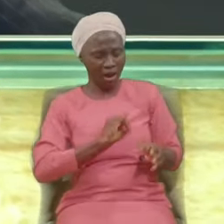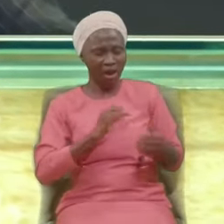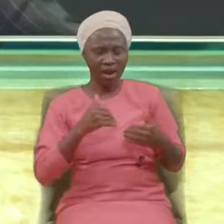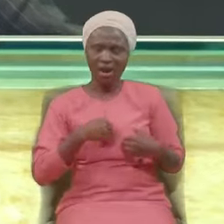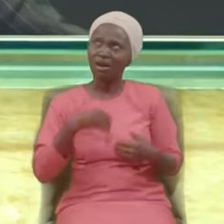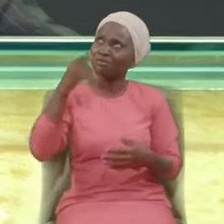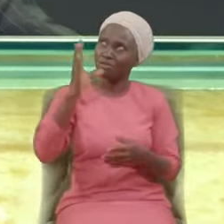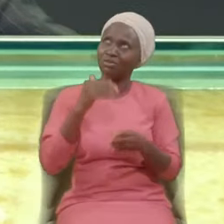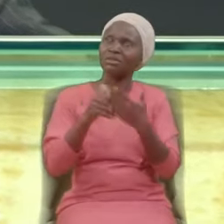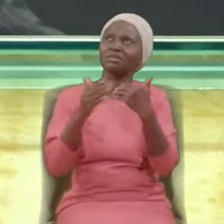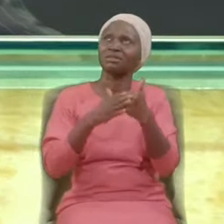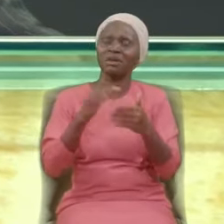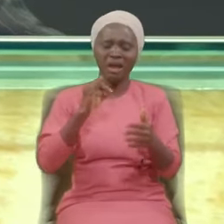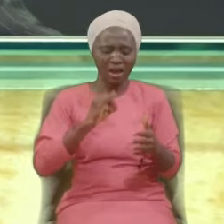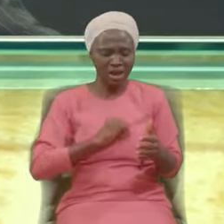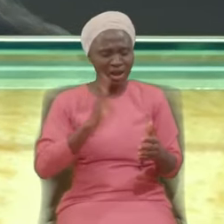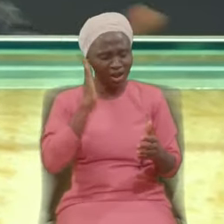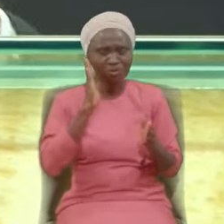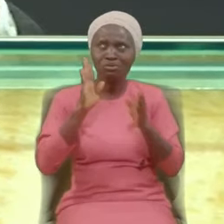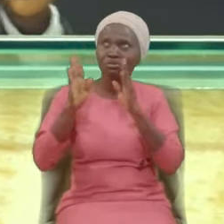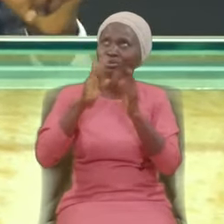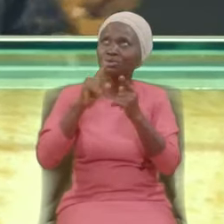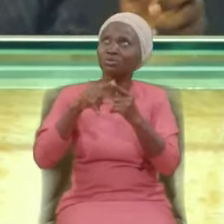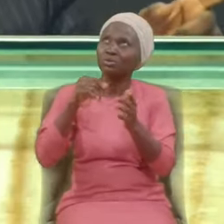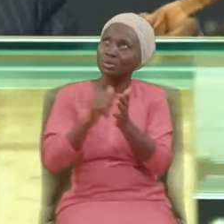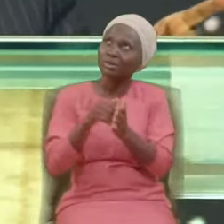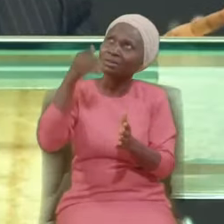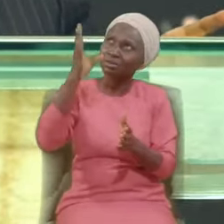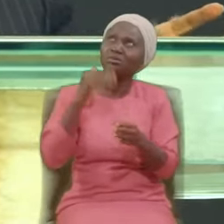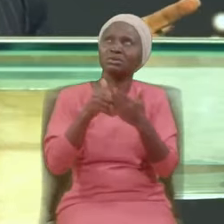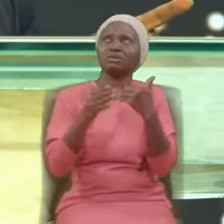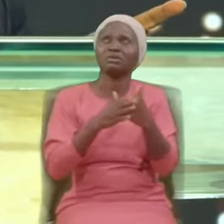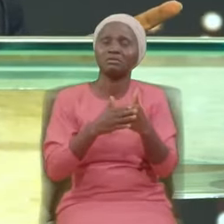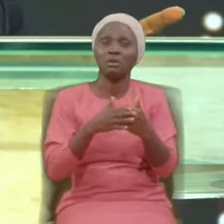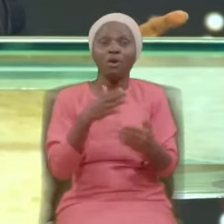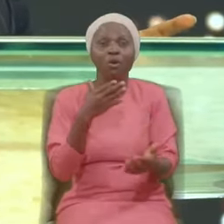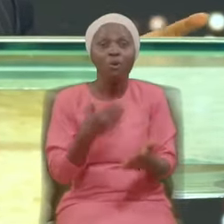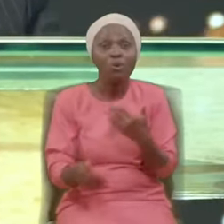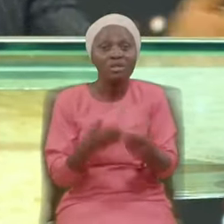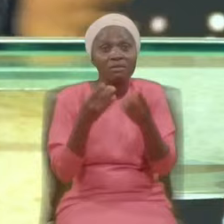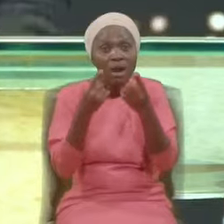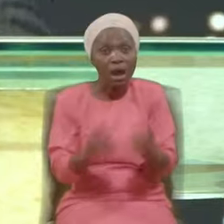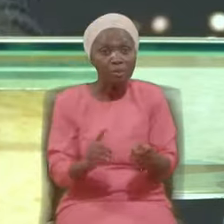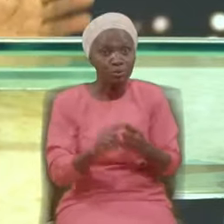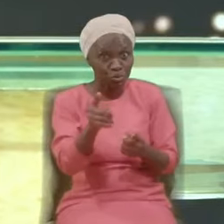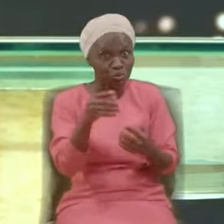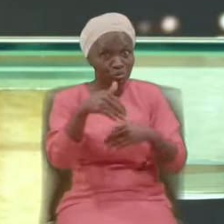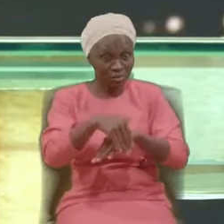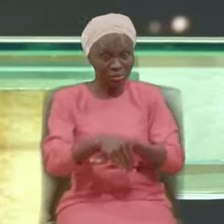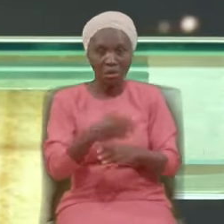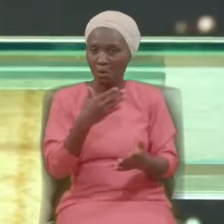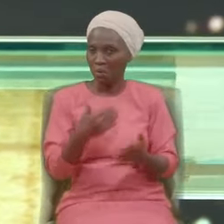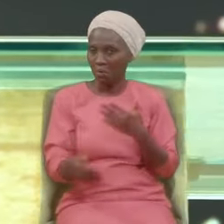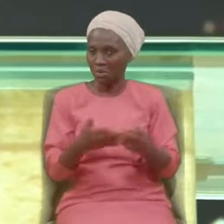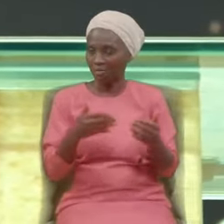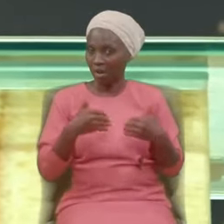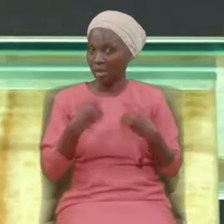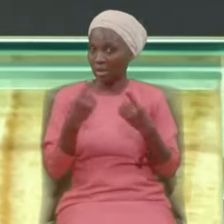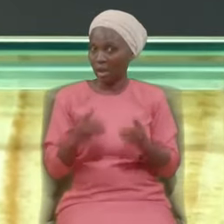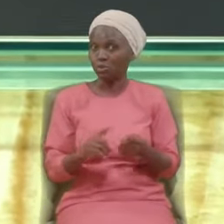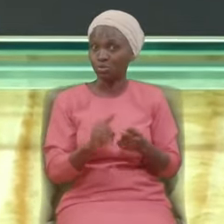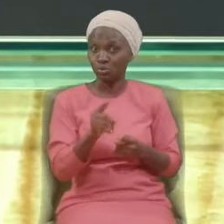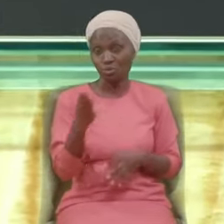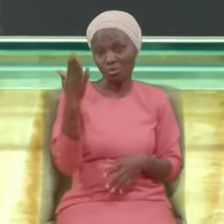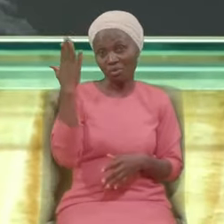to that God in heaven. Whatever is happening to you tonight, whatever has happened to you